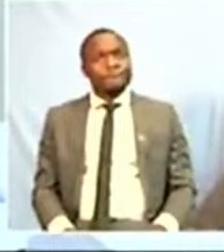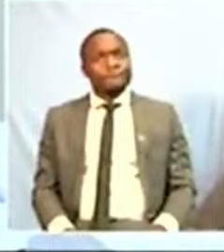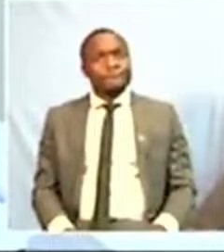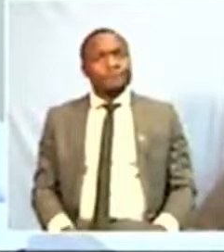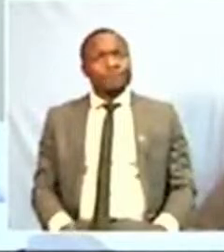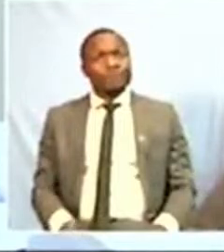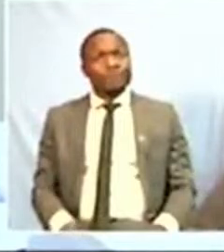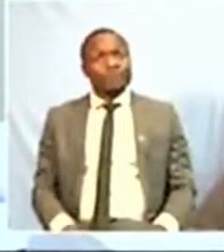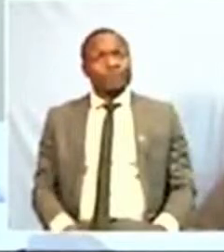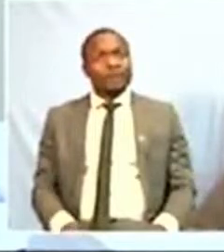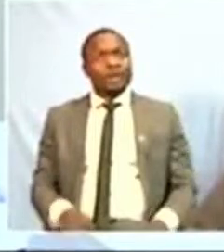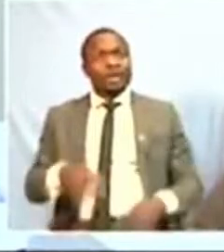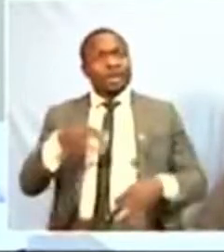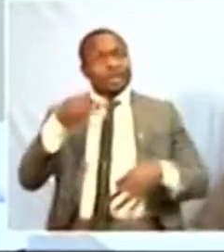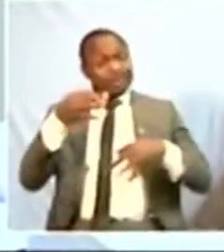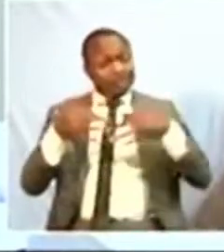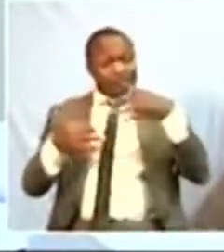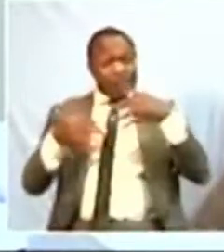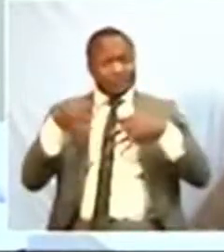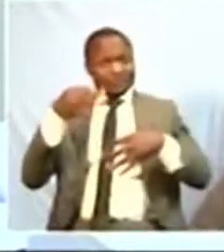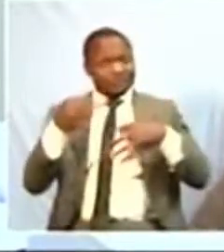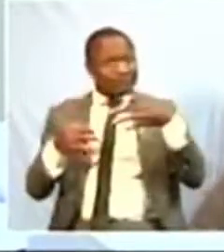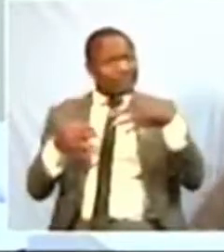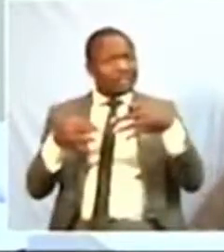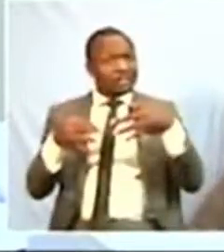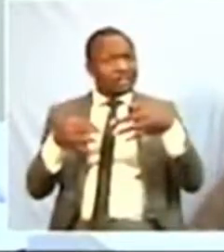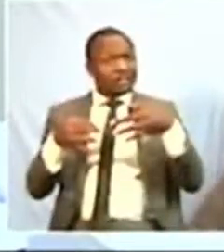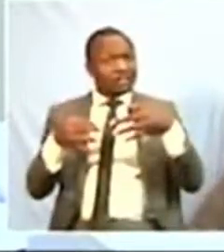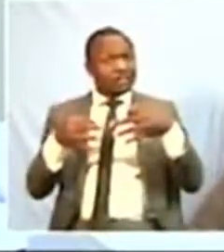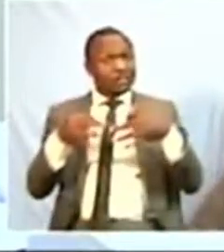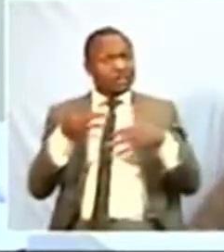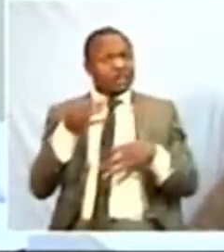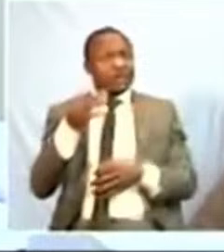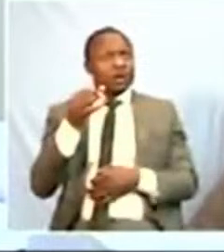If it were at our homes,